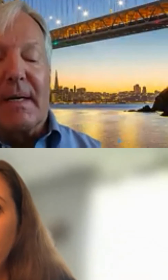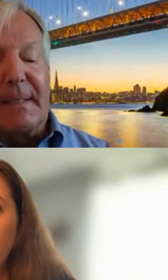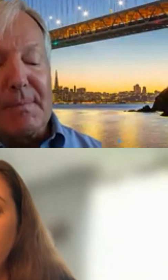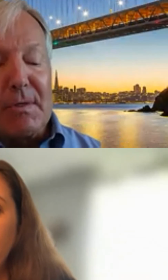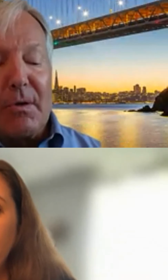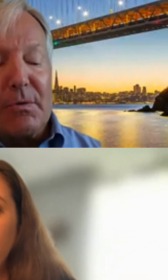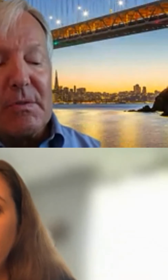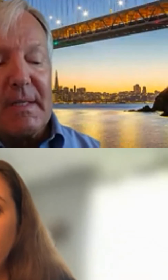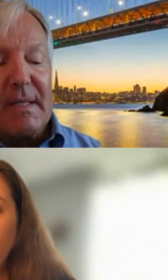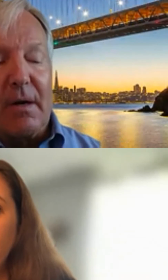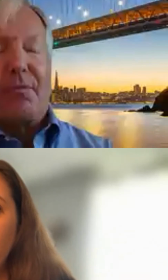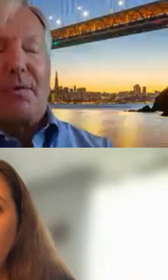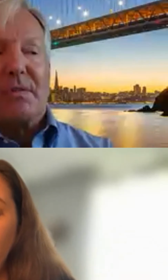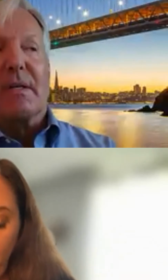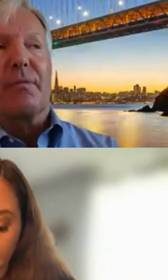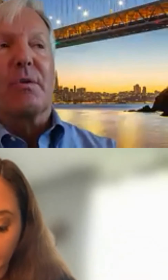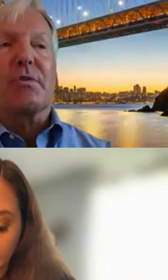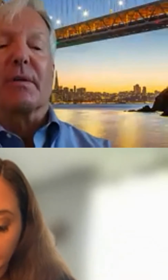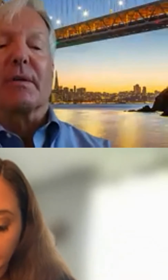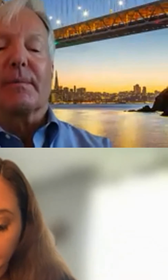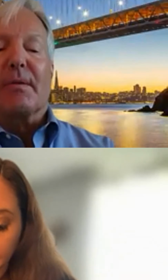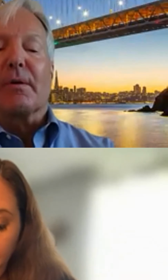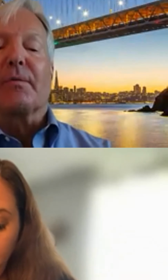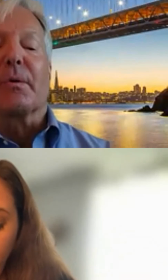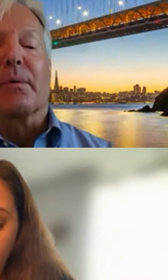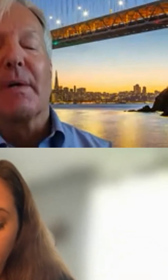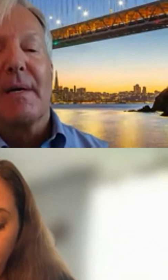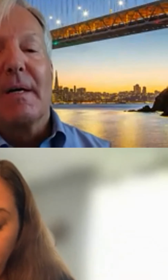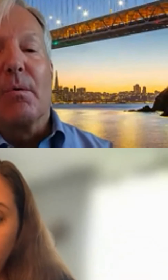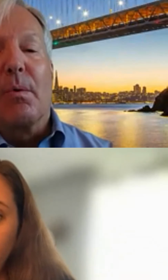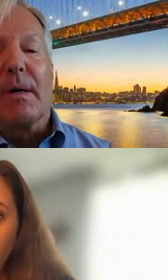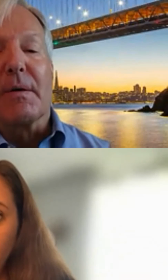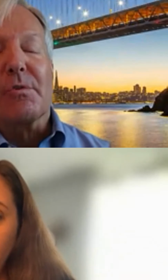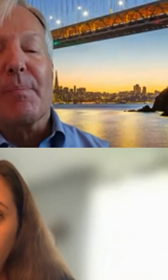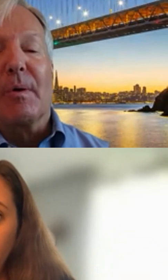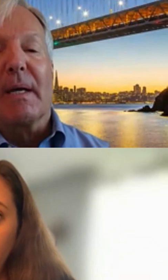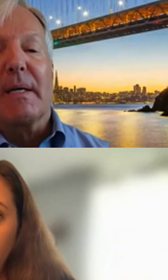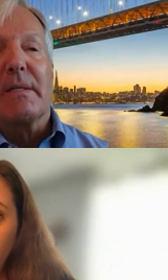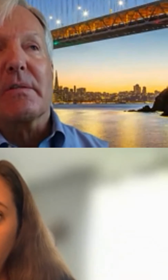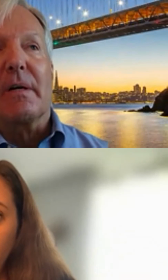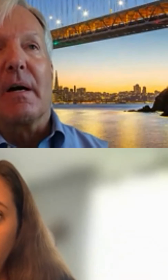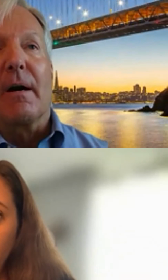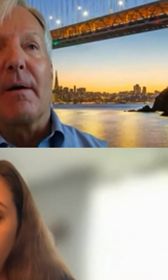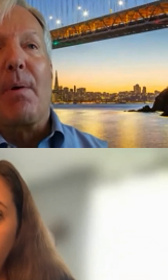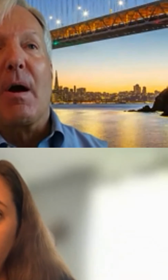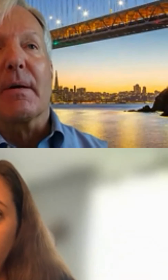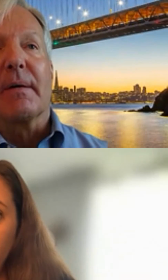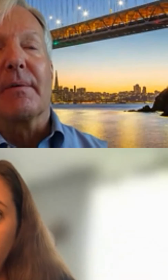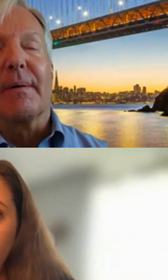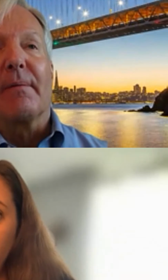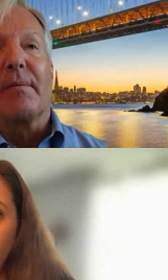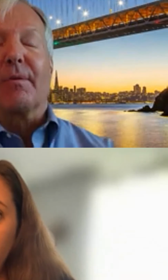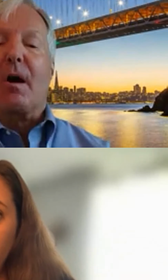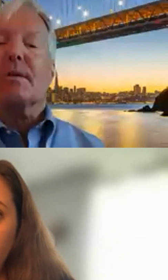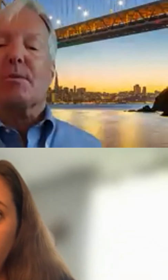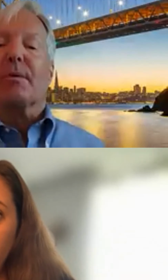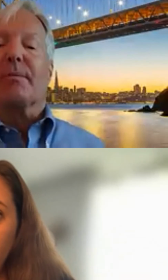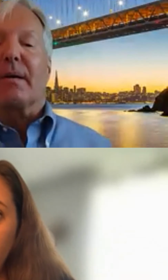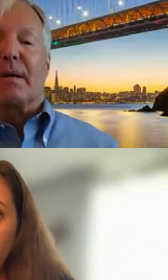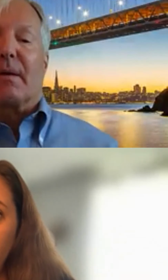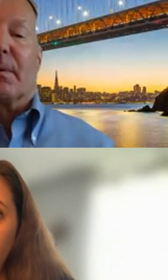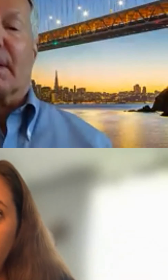question. Do you see or foresee a future, either of you, where AAAs are part of a